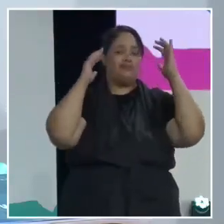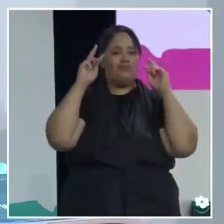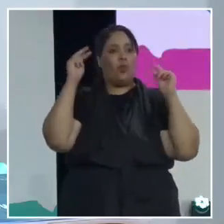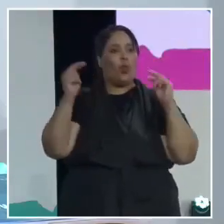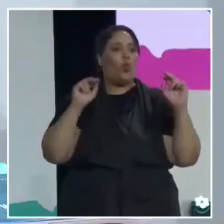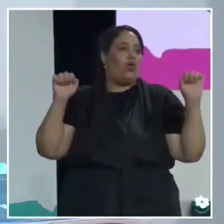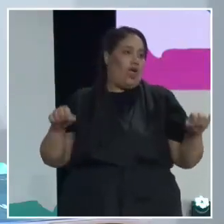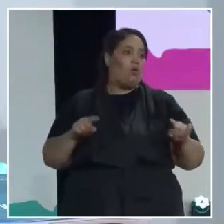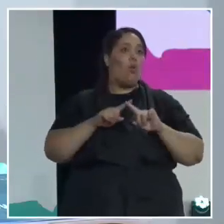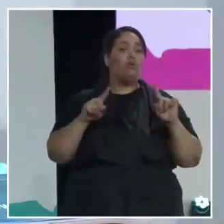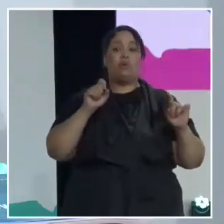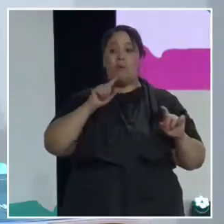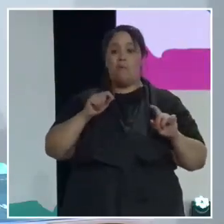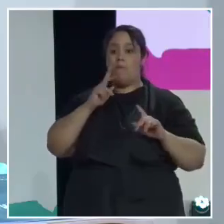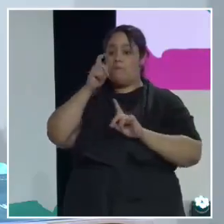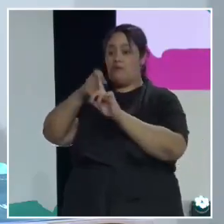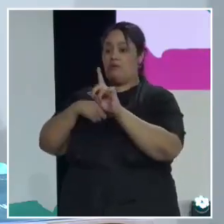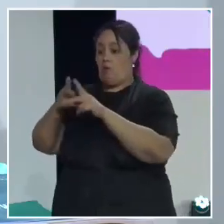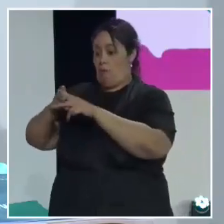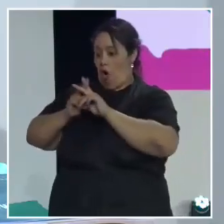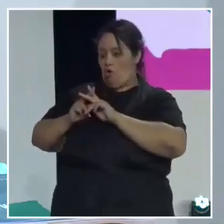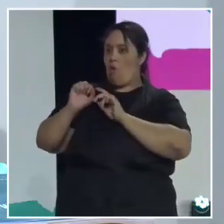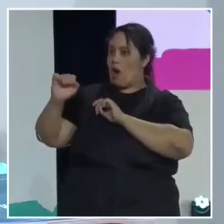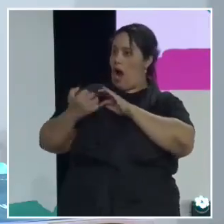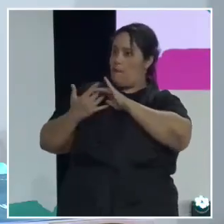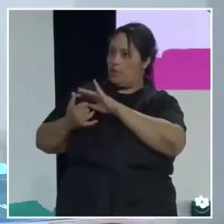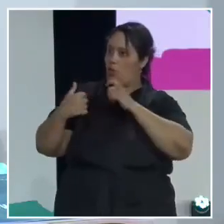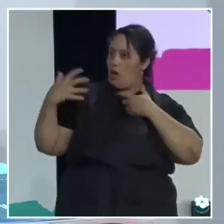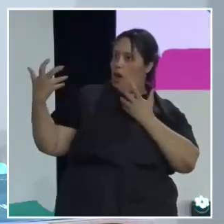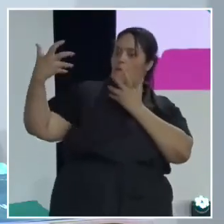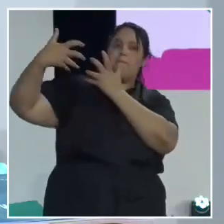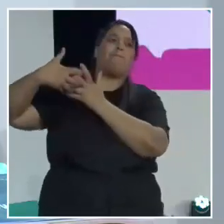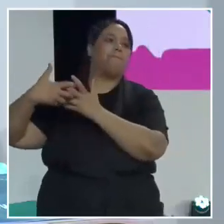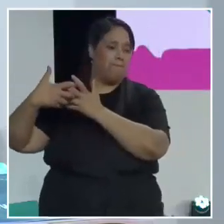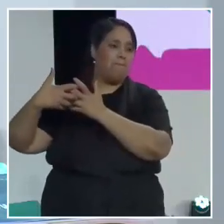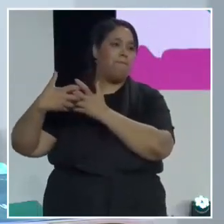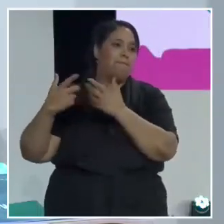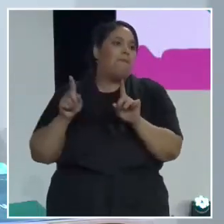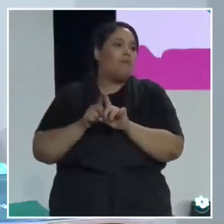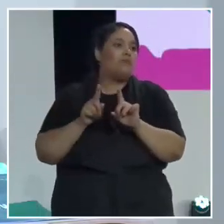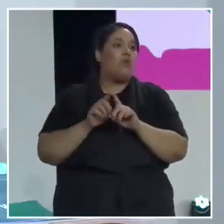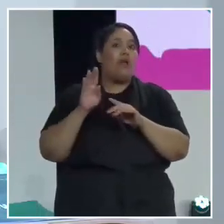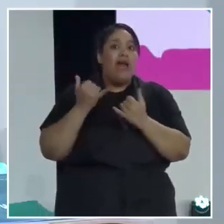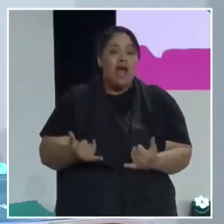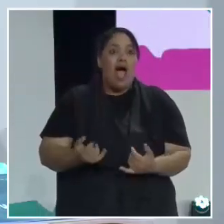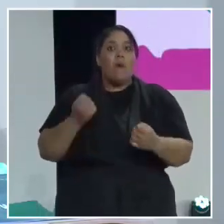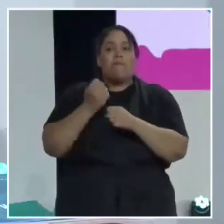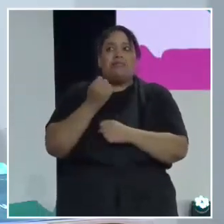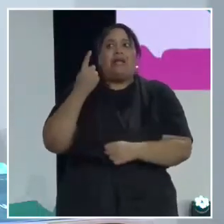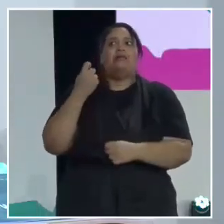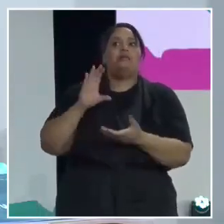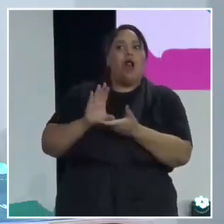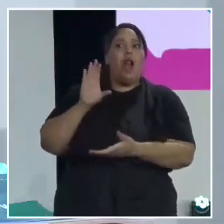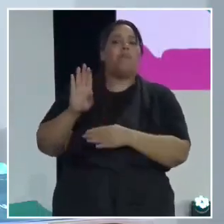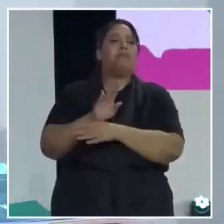meet the ambitions of the borrower. And the World Campaign, we have data that shows that it makes business sense to invest in Africa right now, and that for African